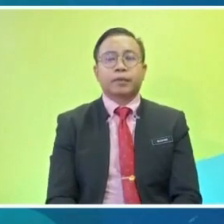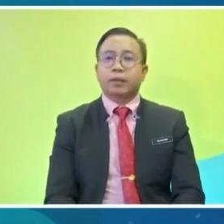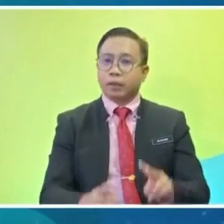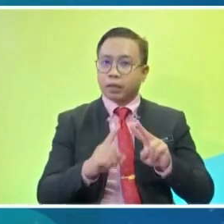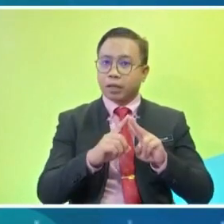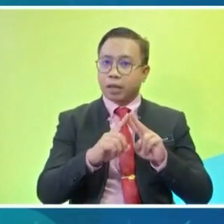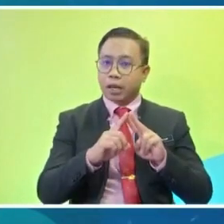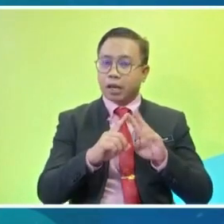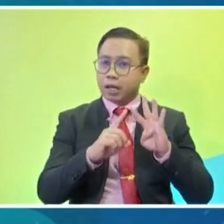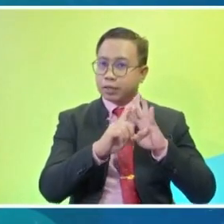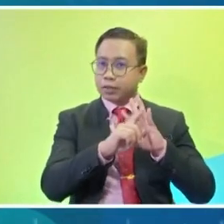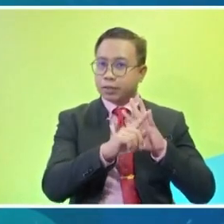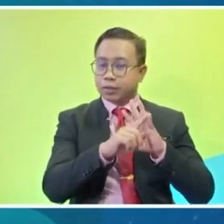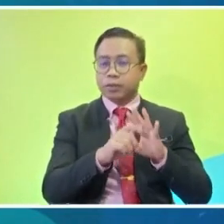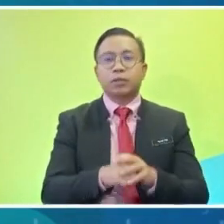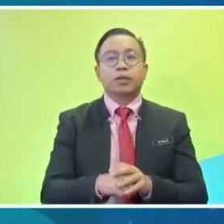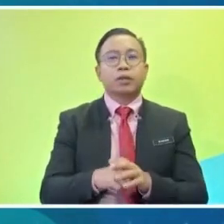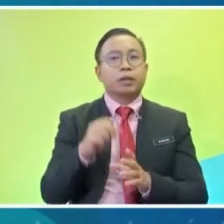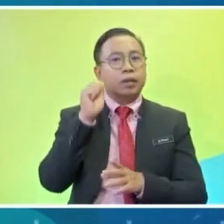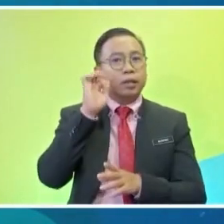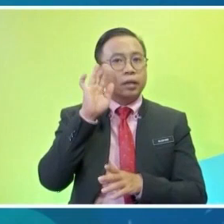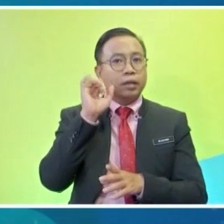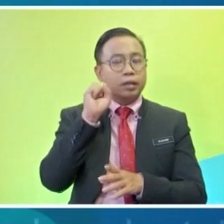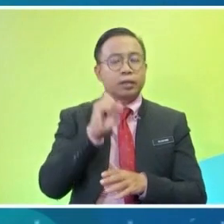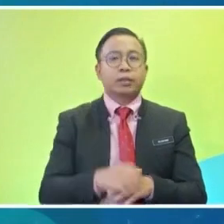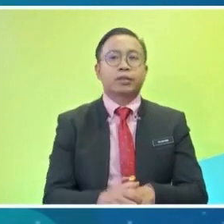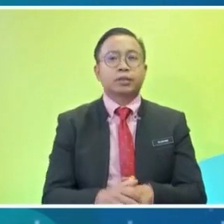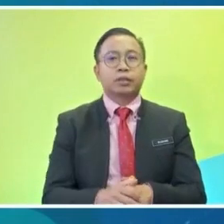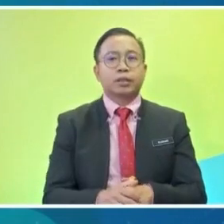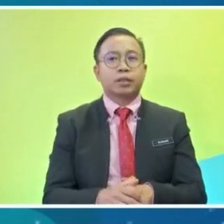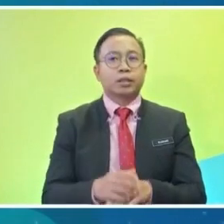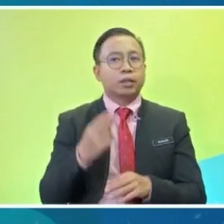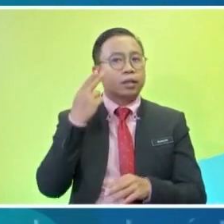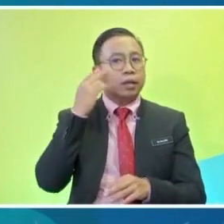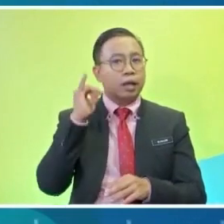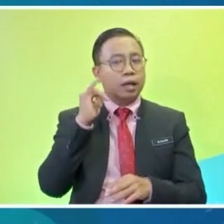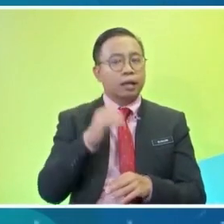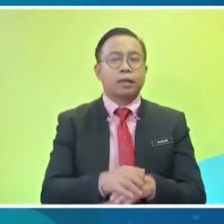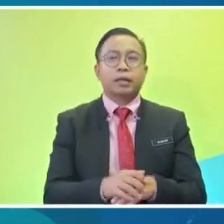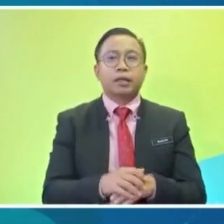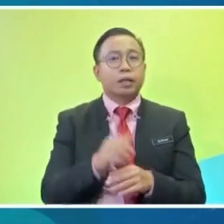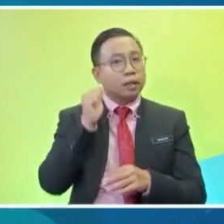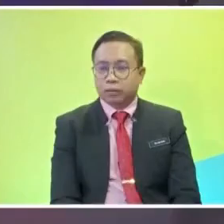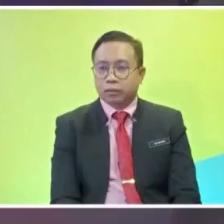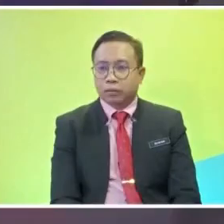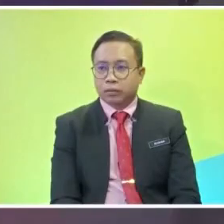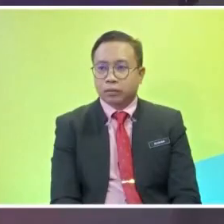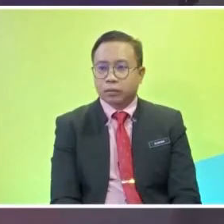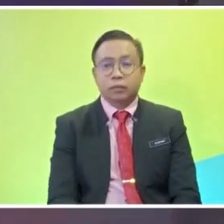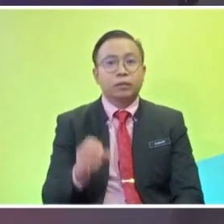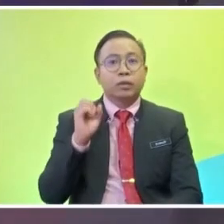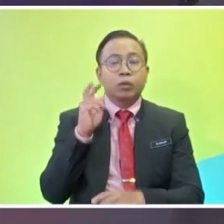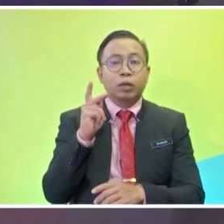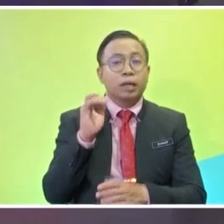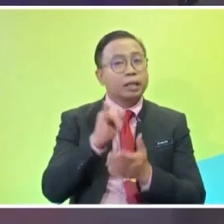and last but not least, we also have Iris Liwi Hee Wei Ning. Hi Iris! Hi Iris! Okay,